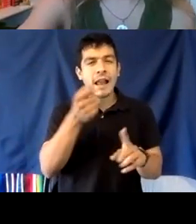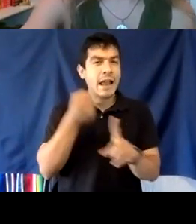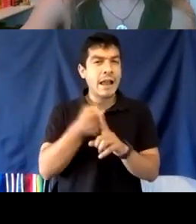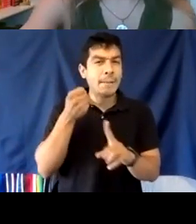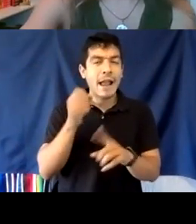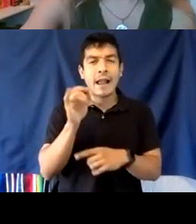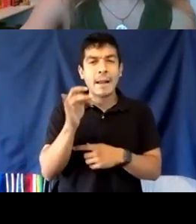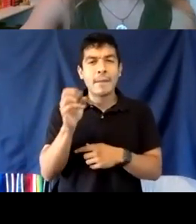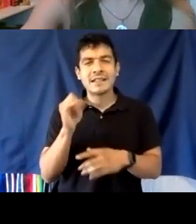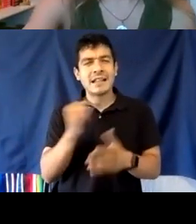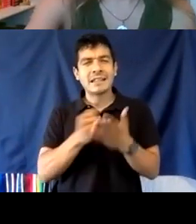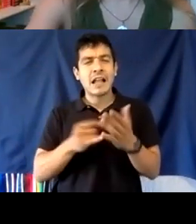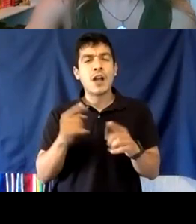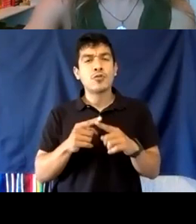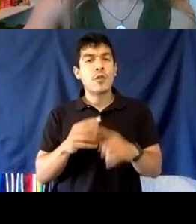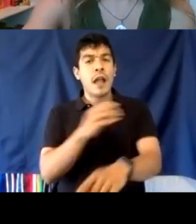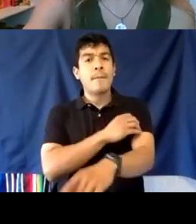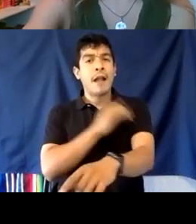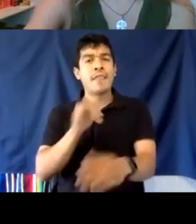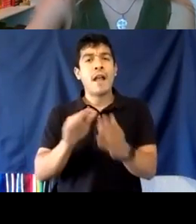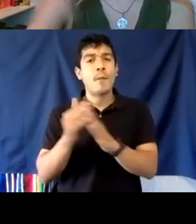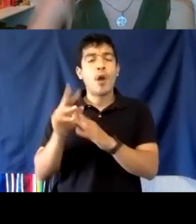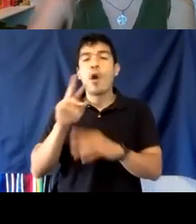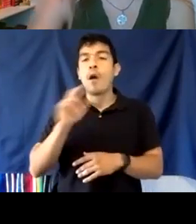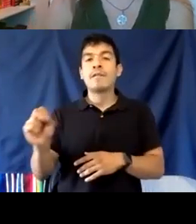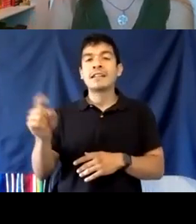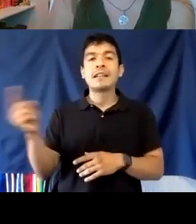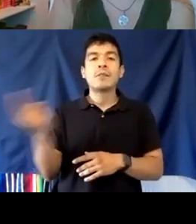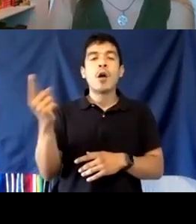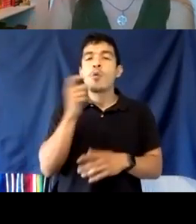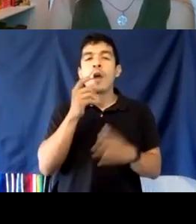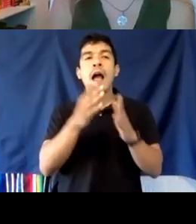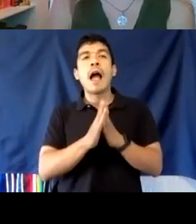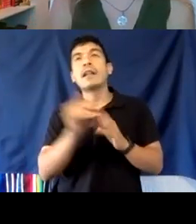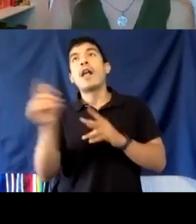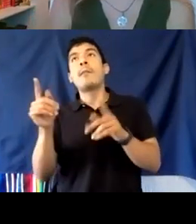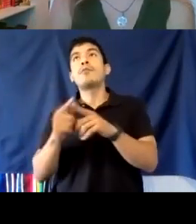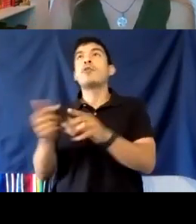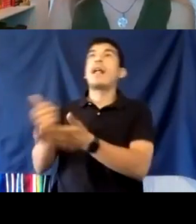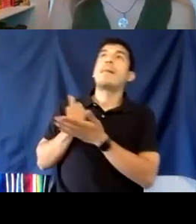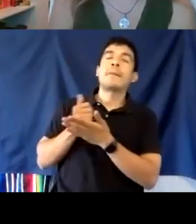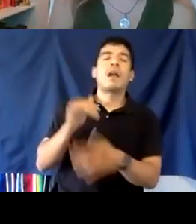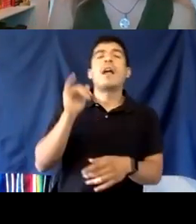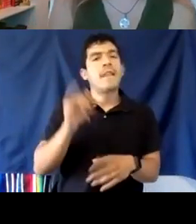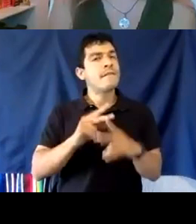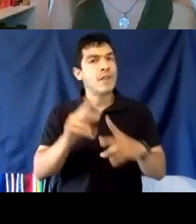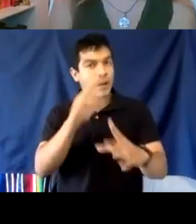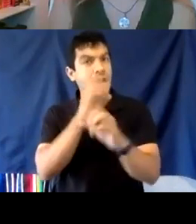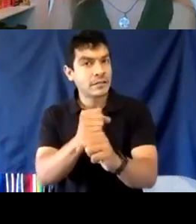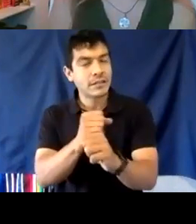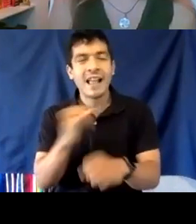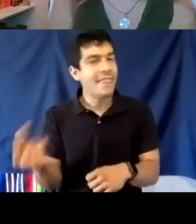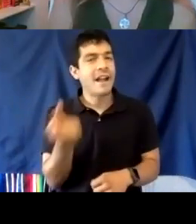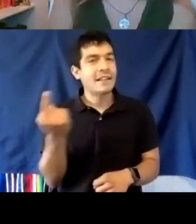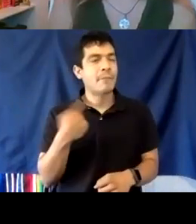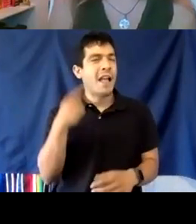to empower the community versus impact campaigns that are asking everyone else to help, it's fascinating. So that would be something I think